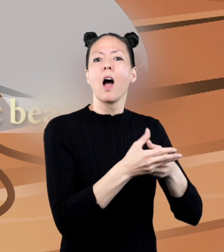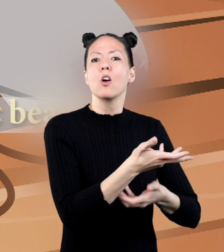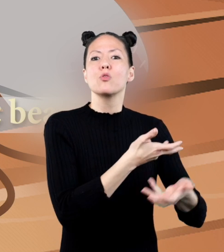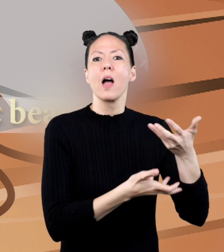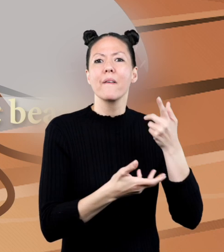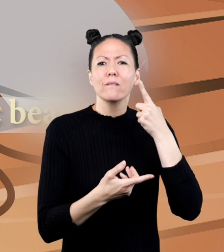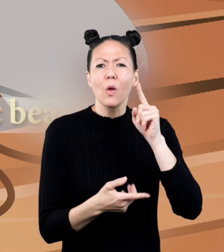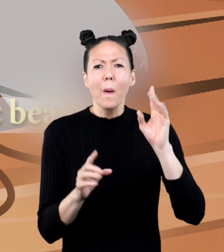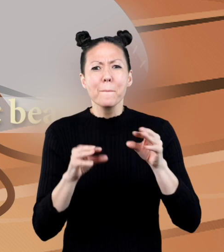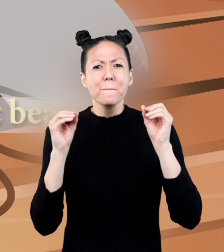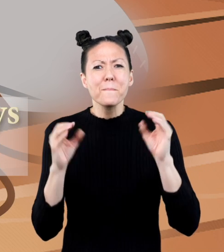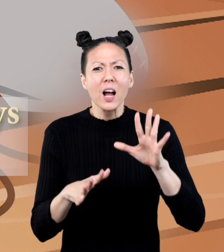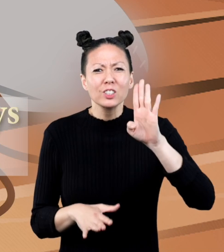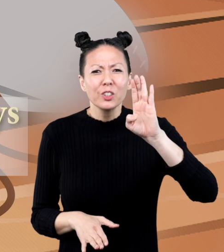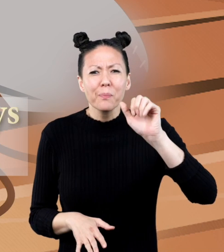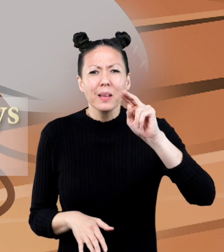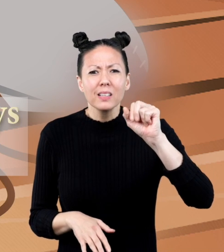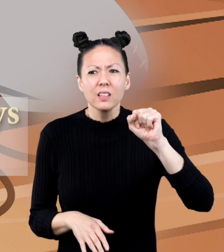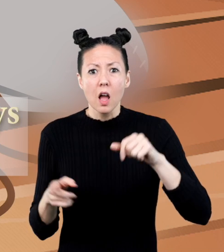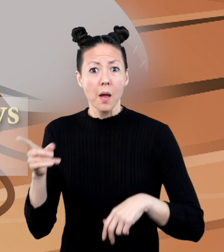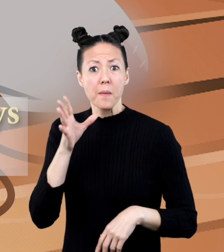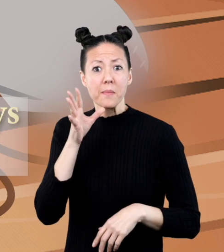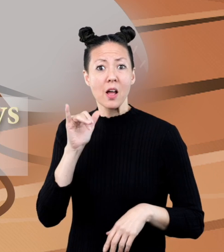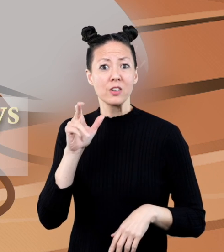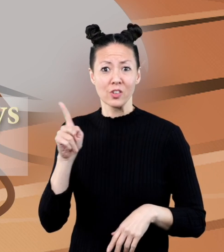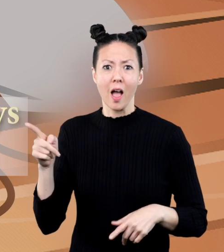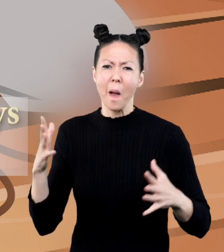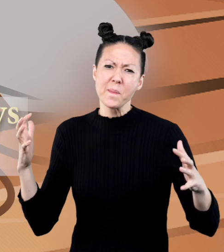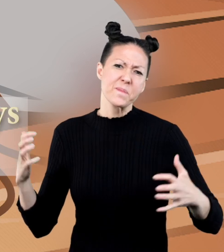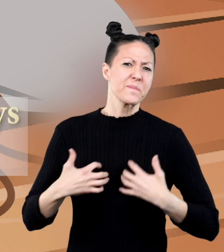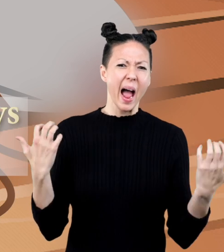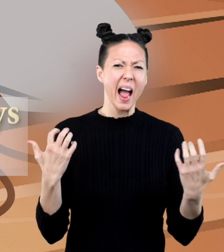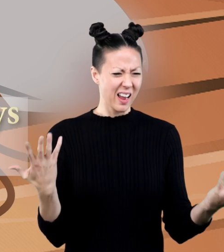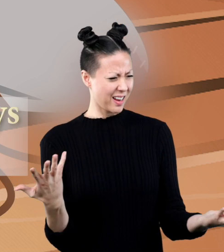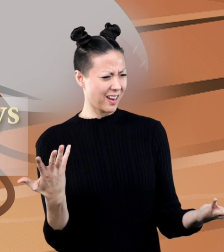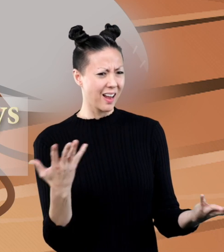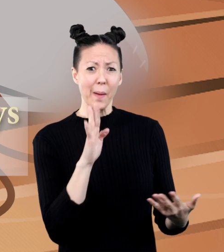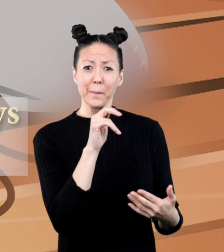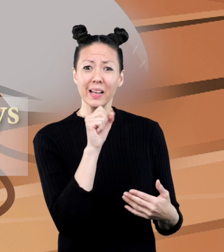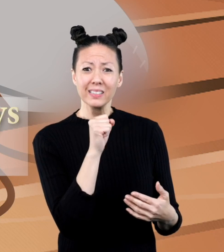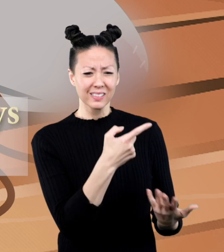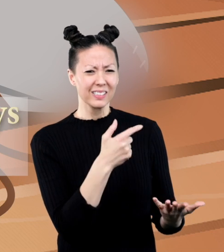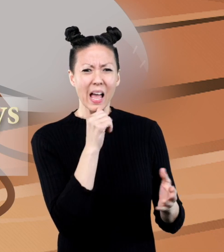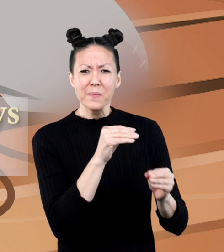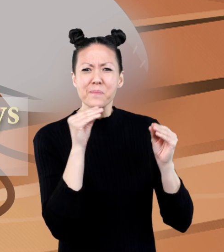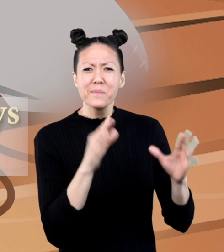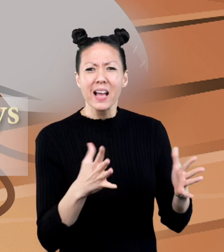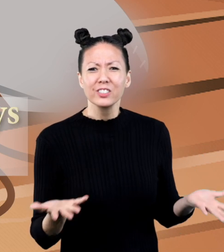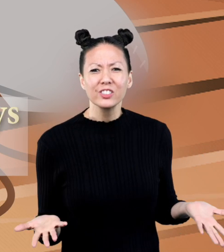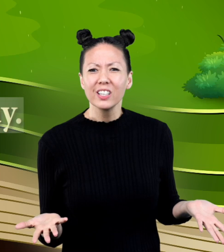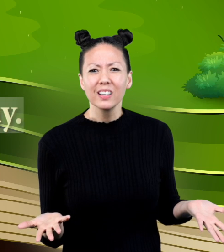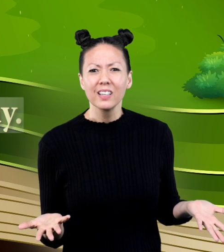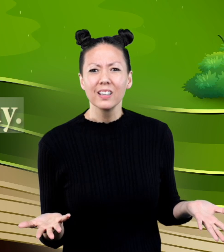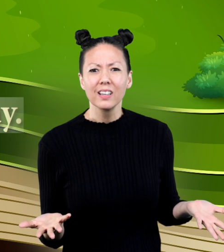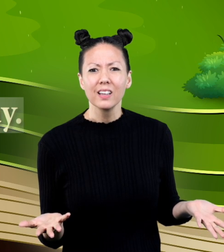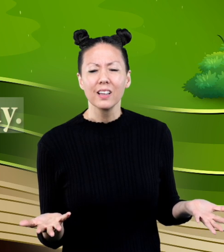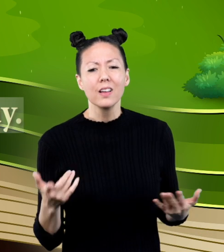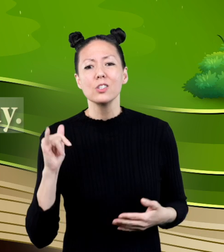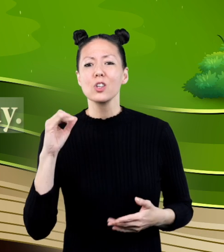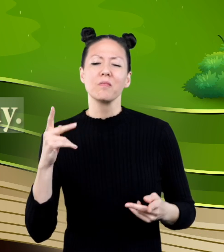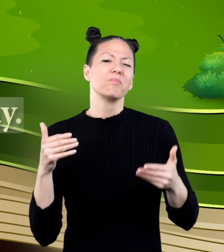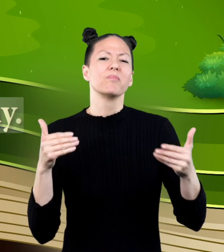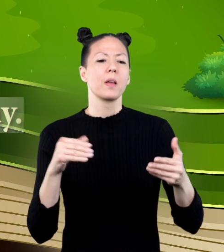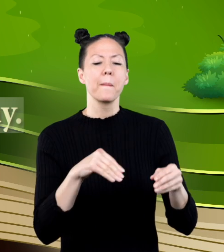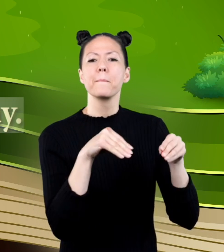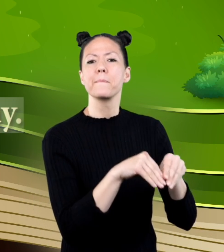magic beans. Jack's mom is very angry and says that the beans are not magic. But Jack plants the